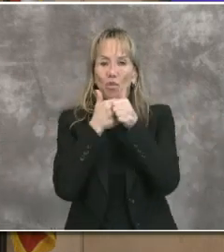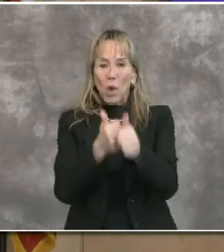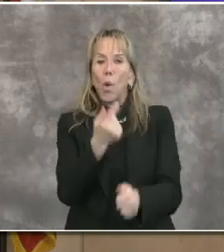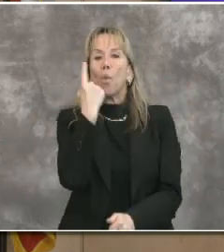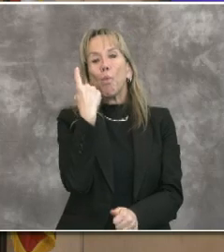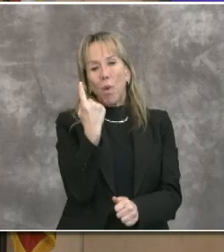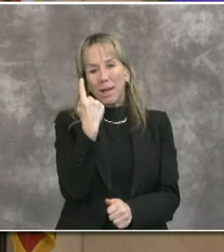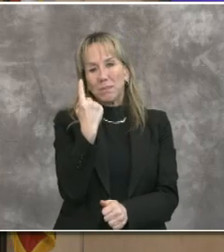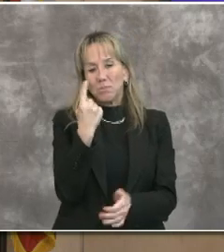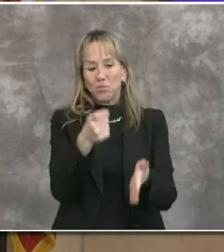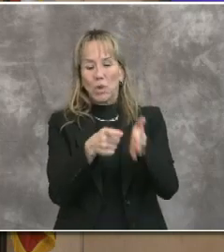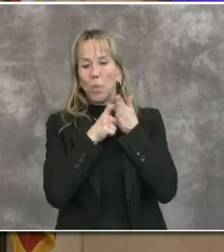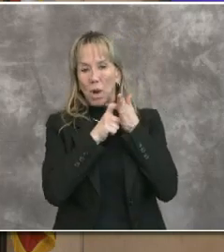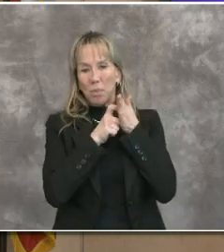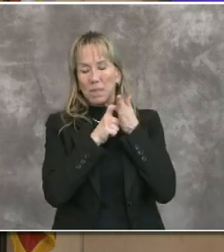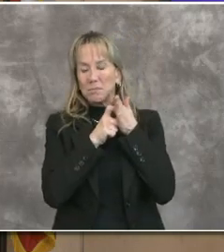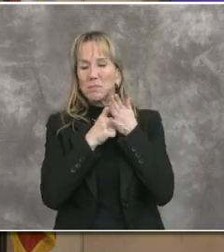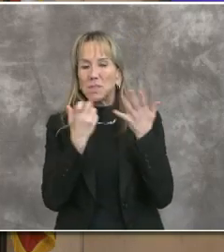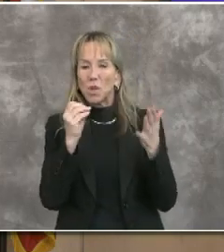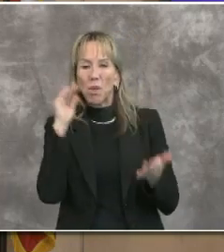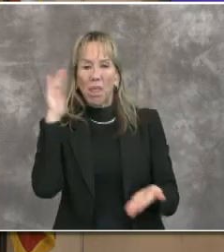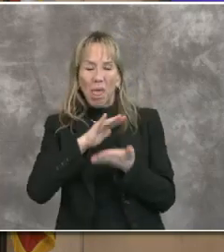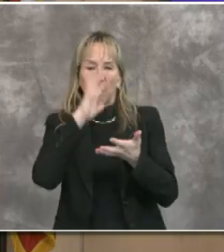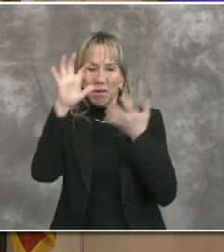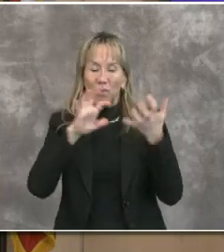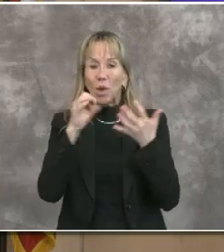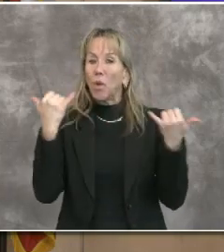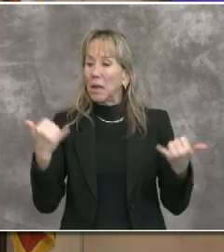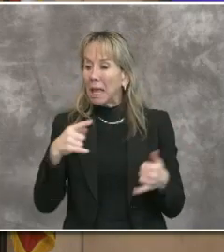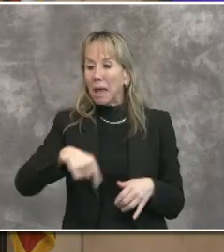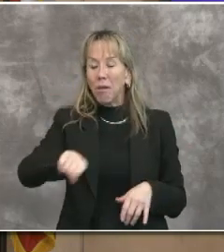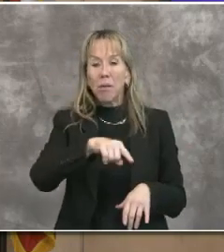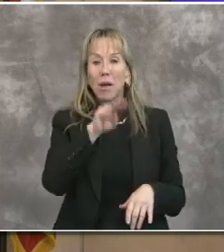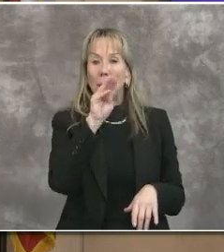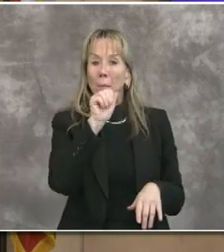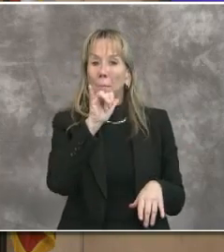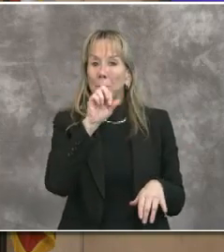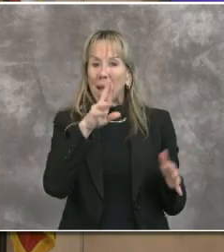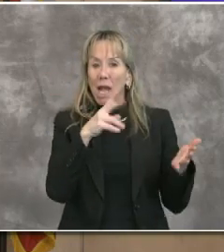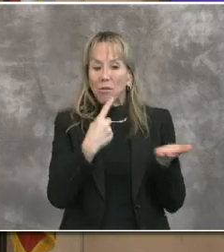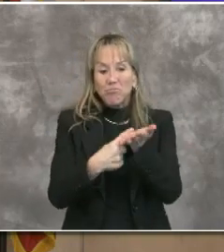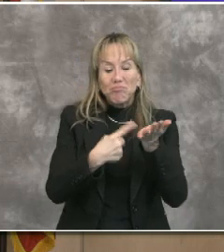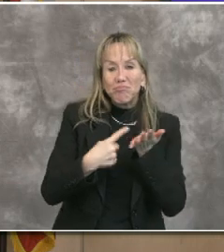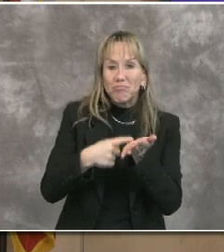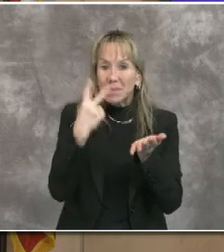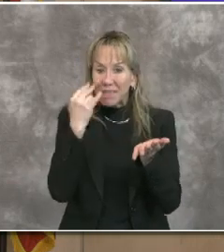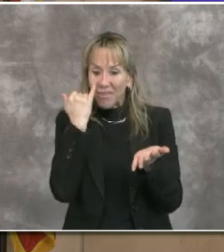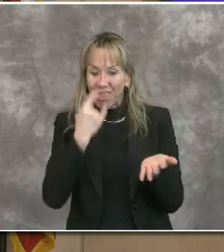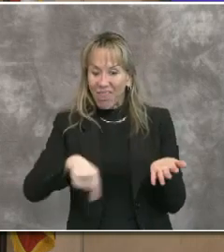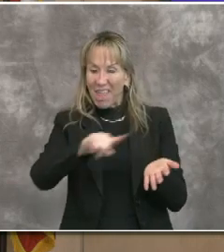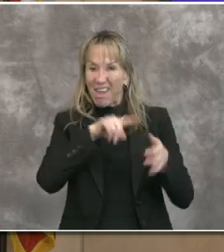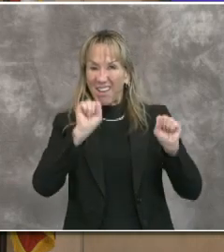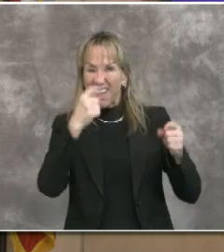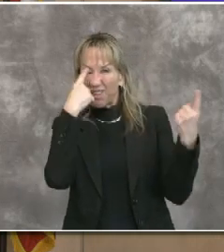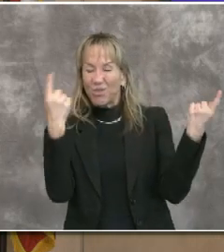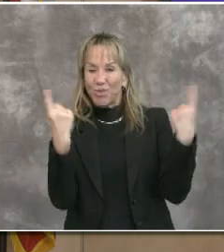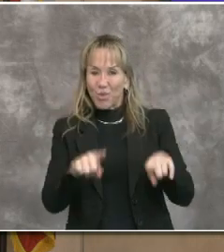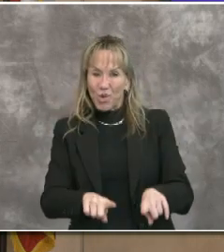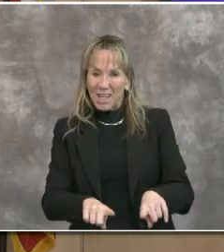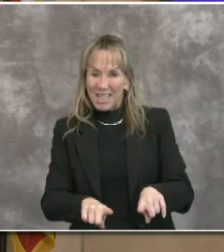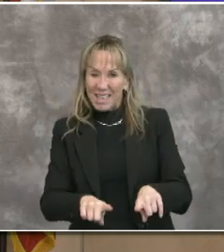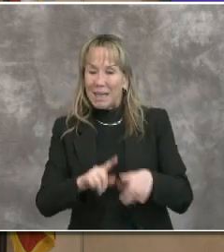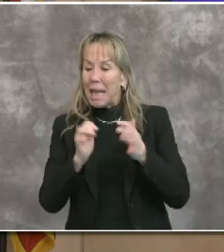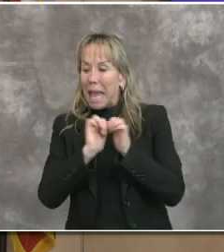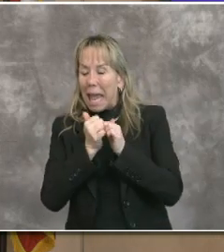set of requirements. And so the mayors are meeting together, and they're going to see if, as a group, they can come to some consensus about a phasing in of